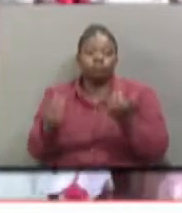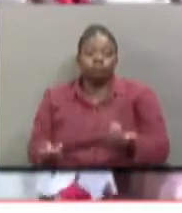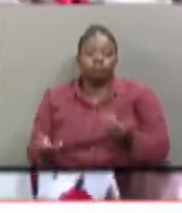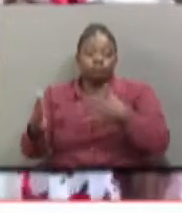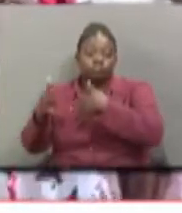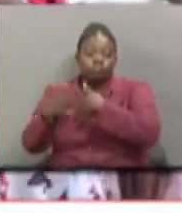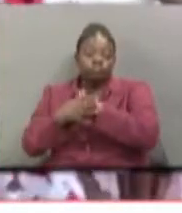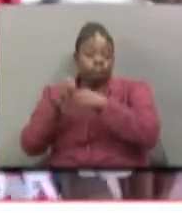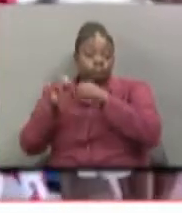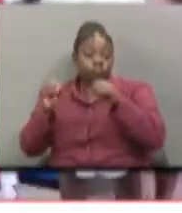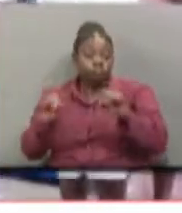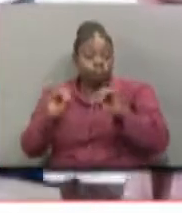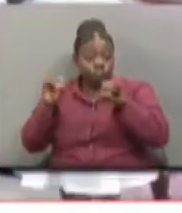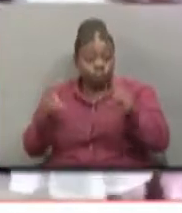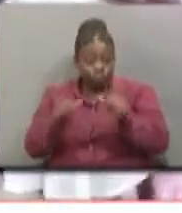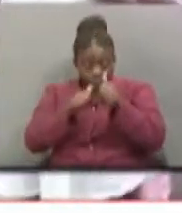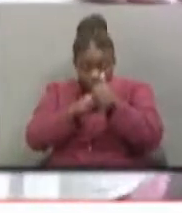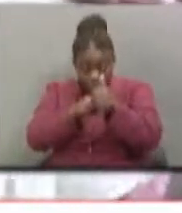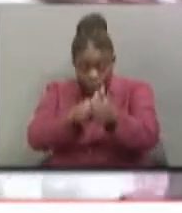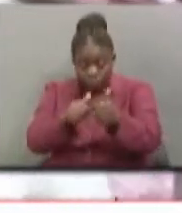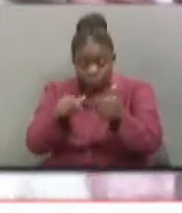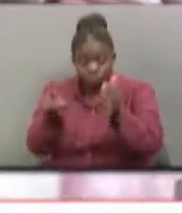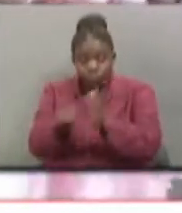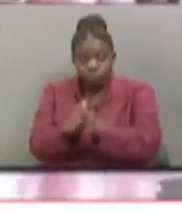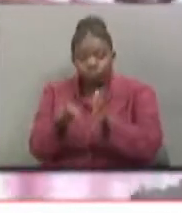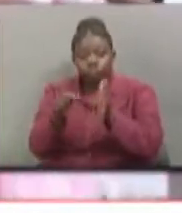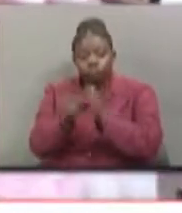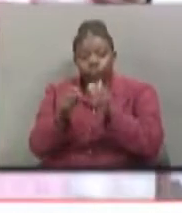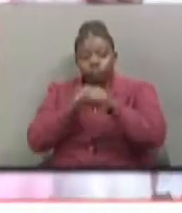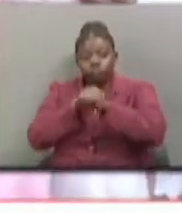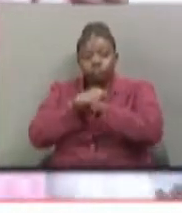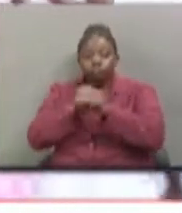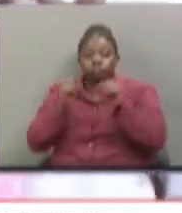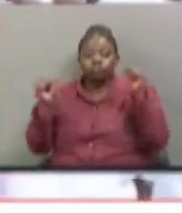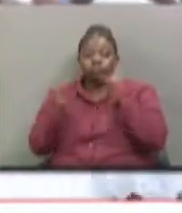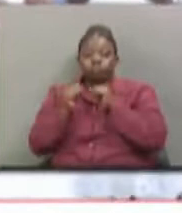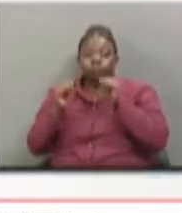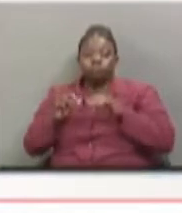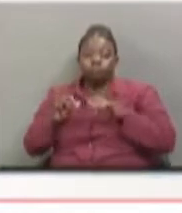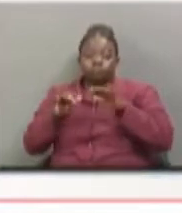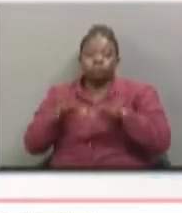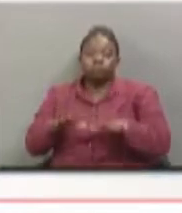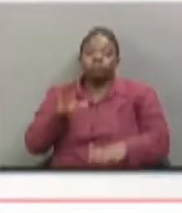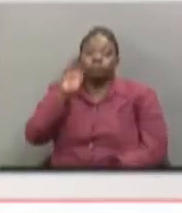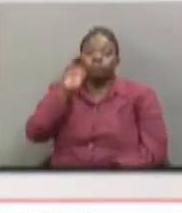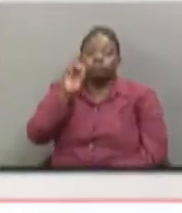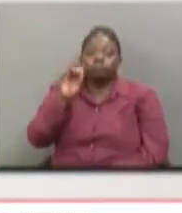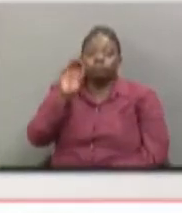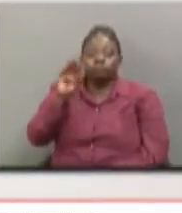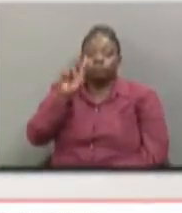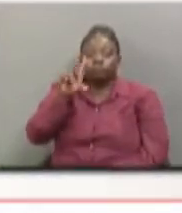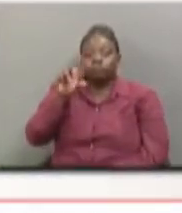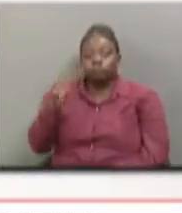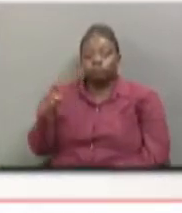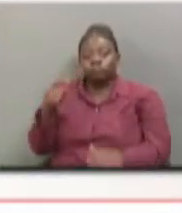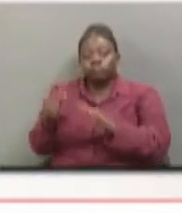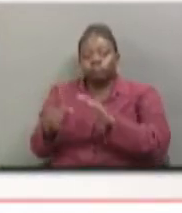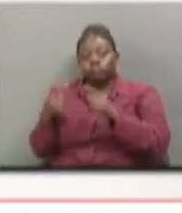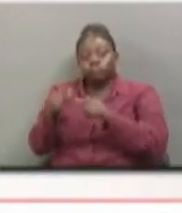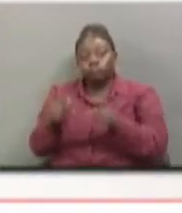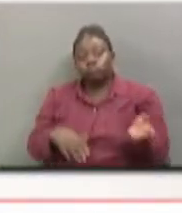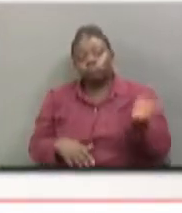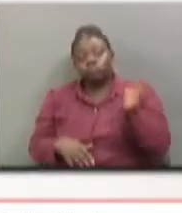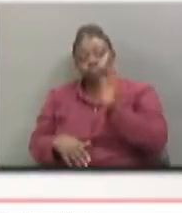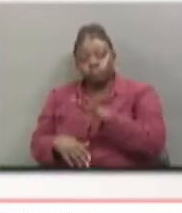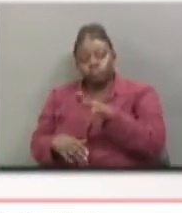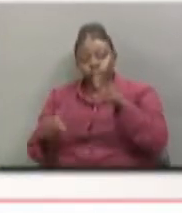muggalo okufuba okugondera amateeka agasibwawo abasawo okutangira okusaasaana kwa Ebola. Embeera ate etandise okutuzzaayo nga